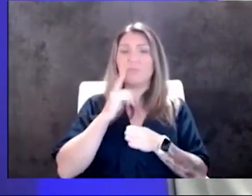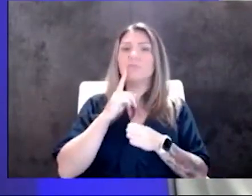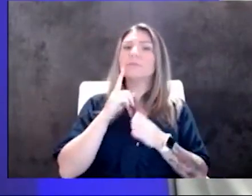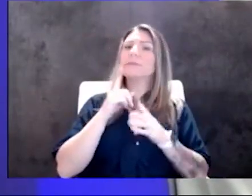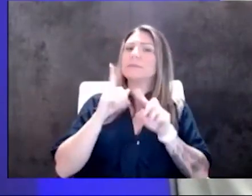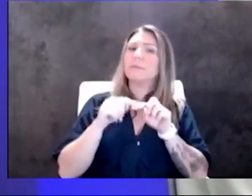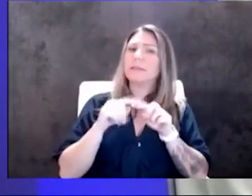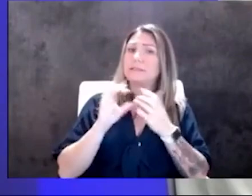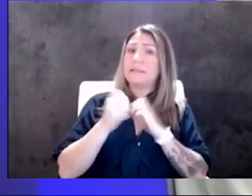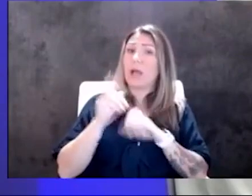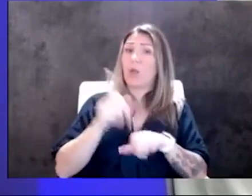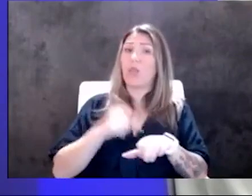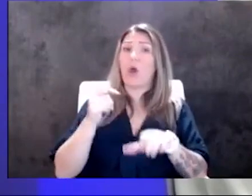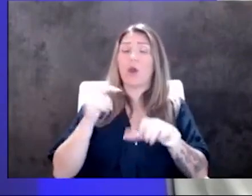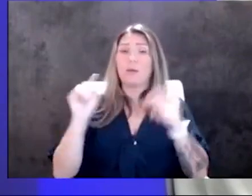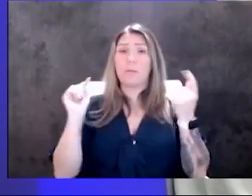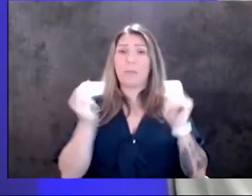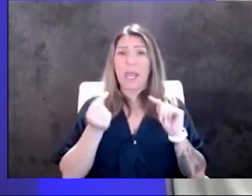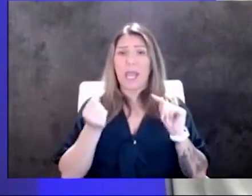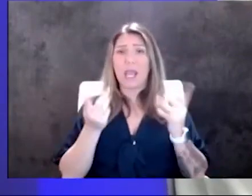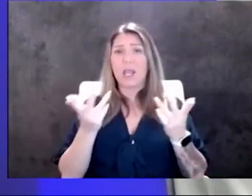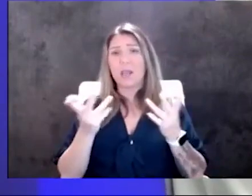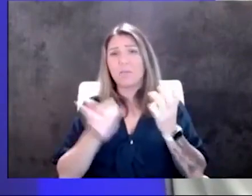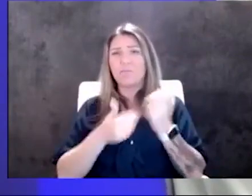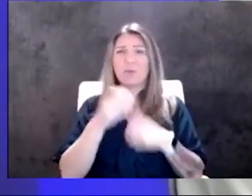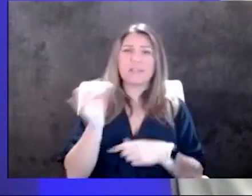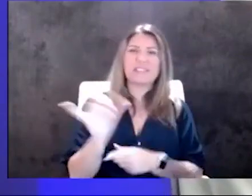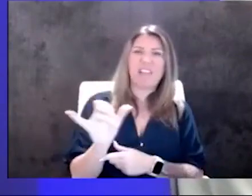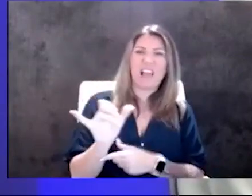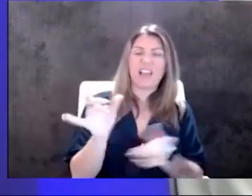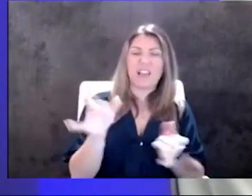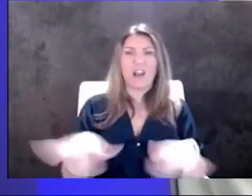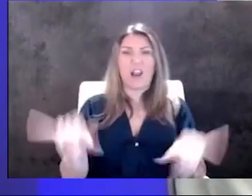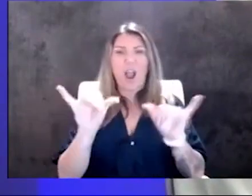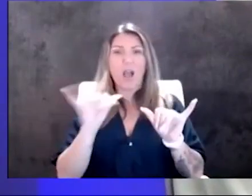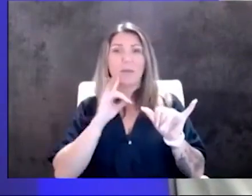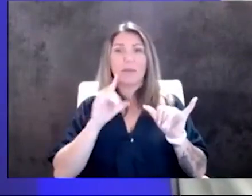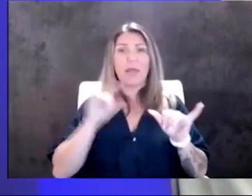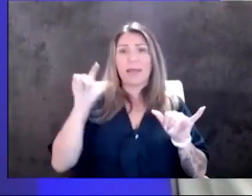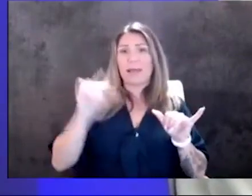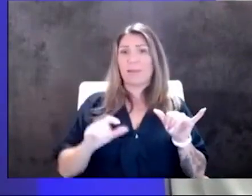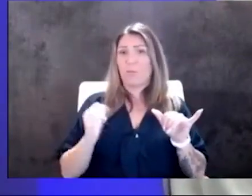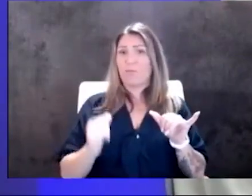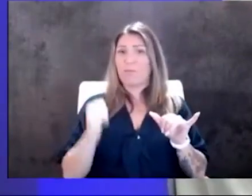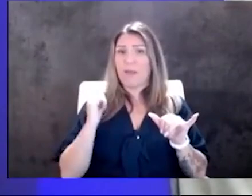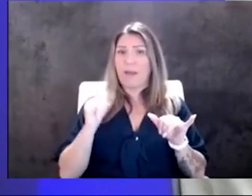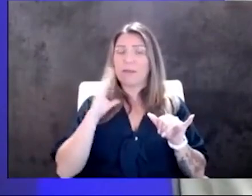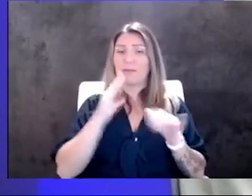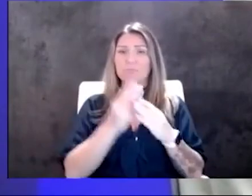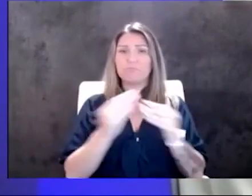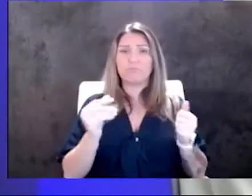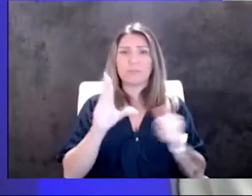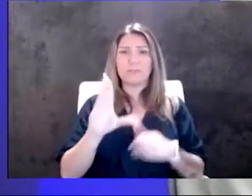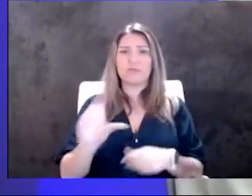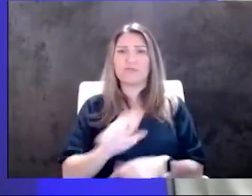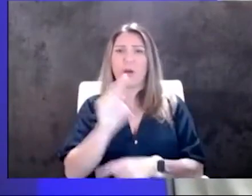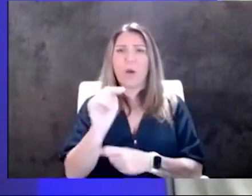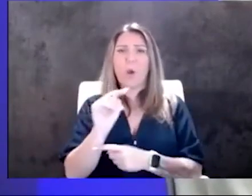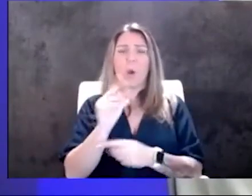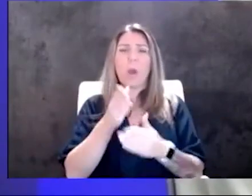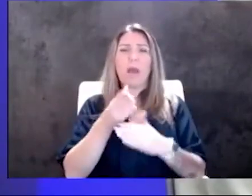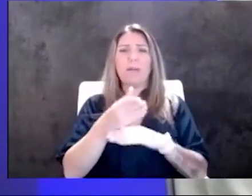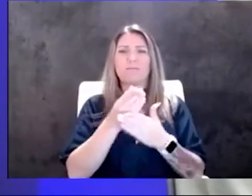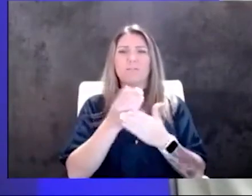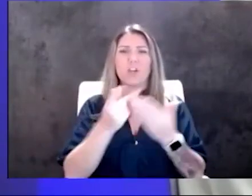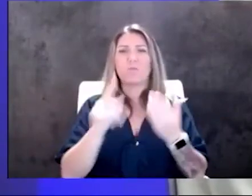been going on for? Typically, most likely, the most common things such as like a low back injury, that's going to resolve on its own after a few weeks. So if you have an